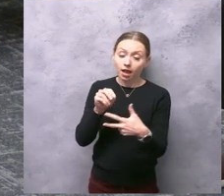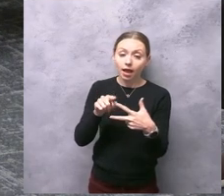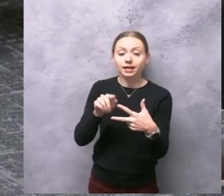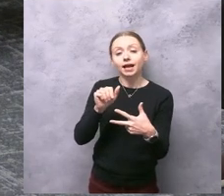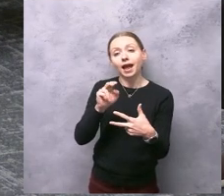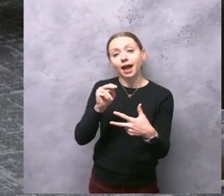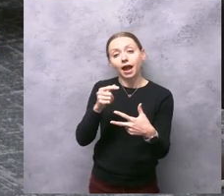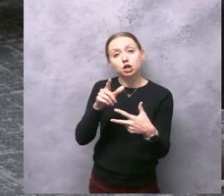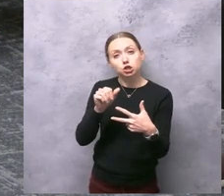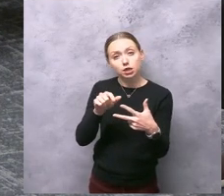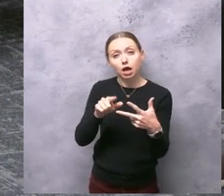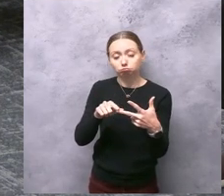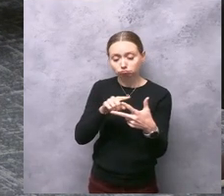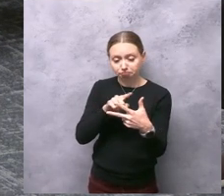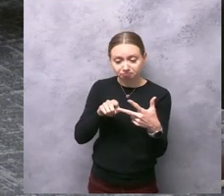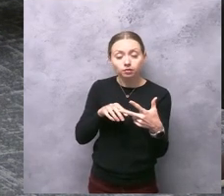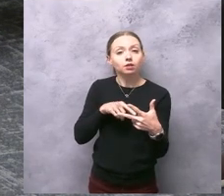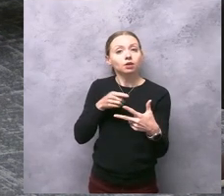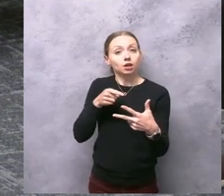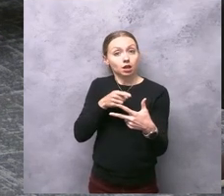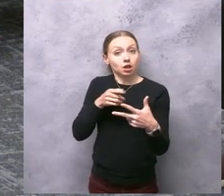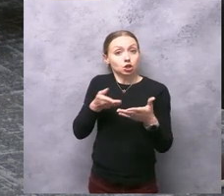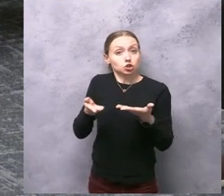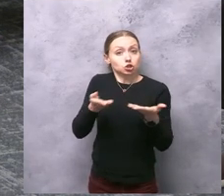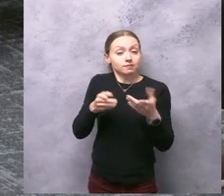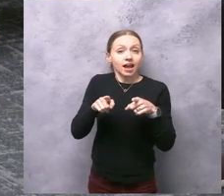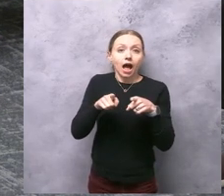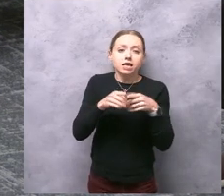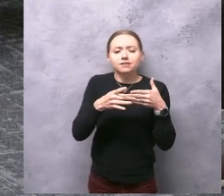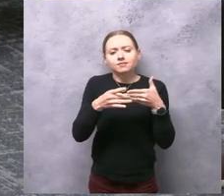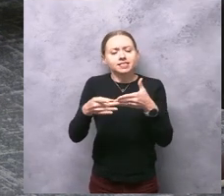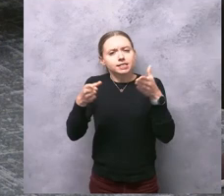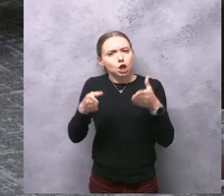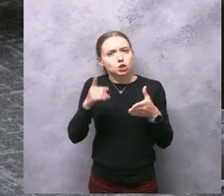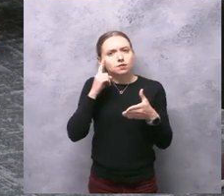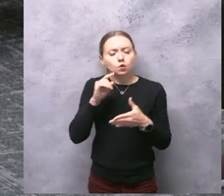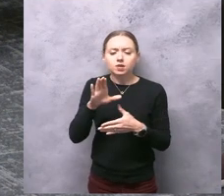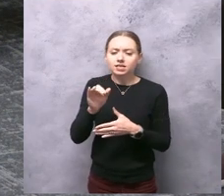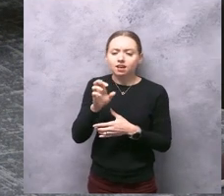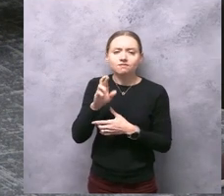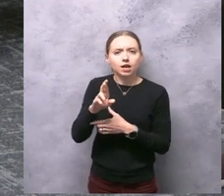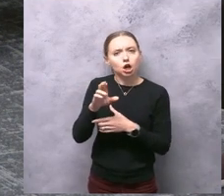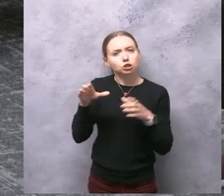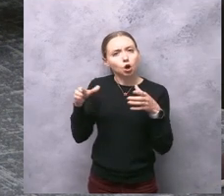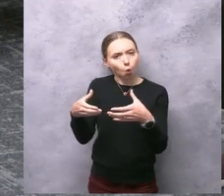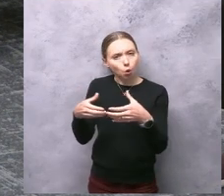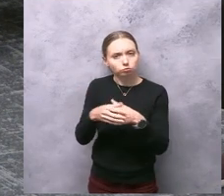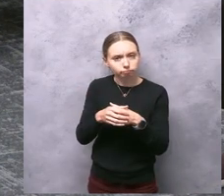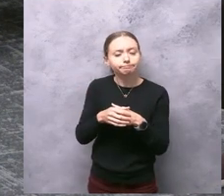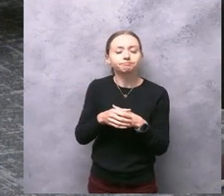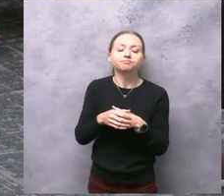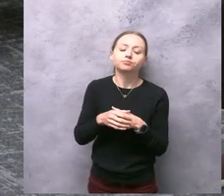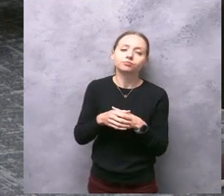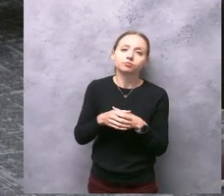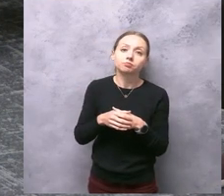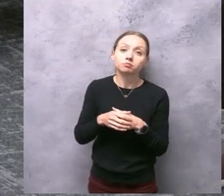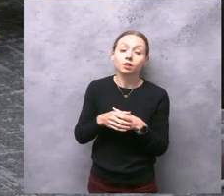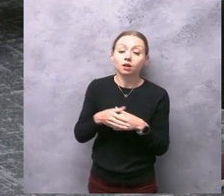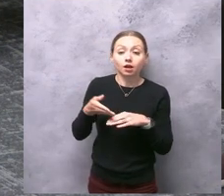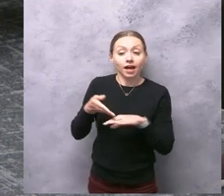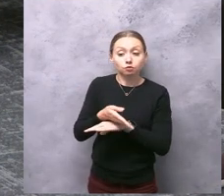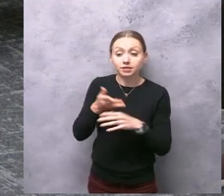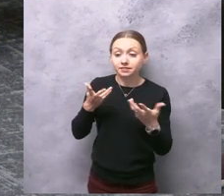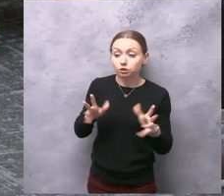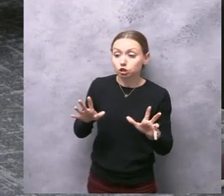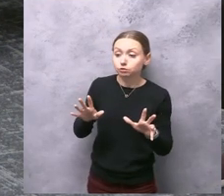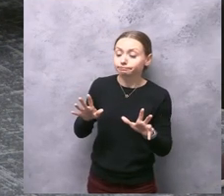Guy. And these three teachers serve as facilitators for the Sci-Fair cohort. Upon being awarded certification, many